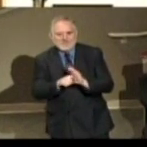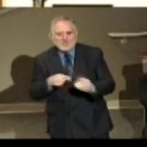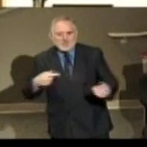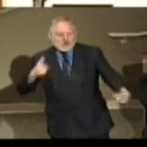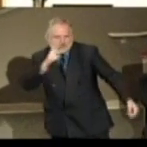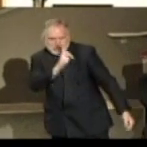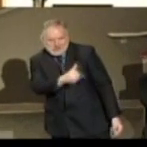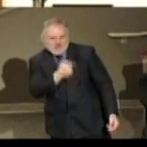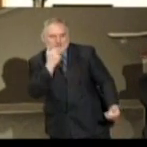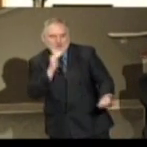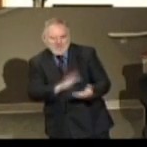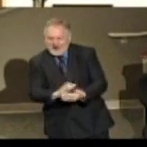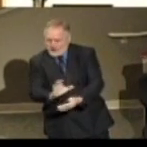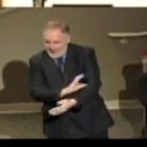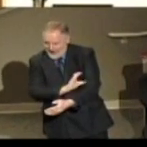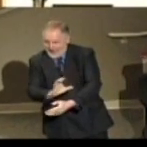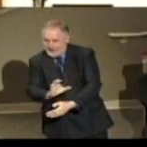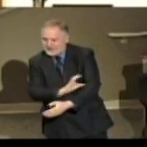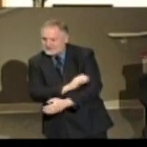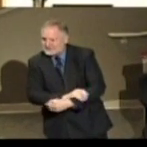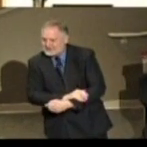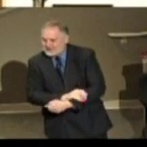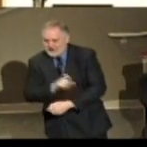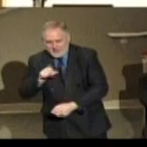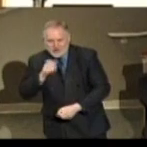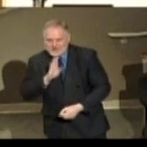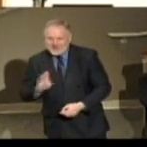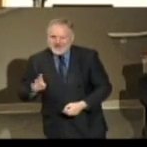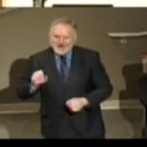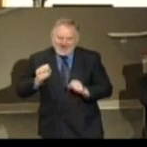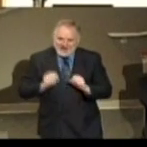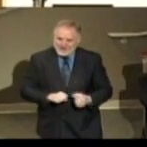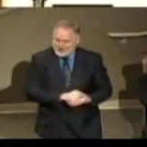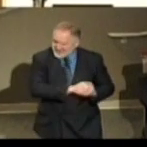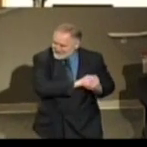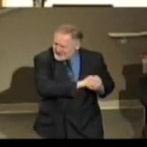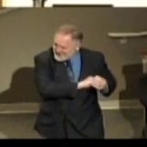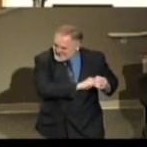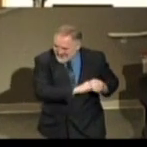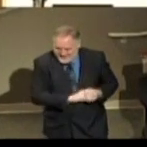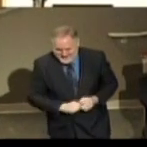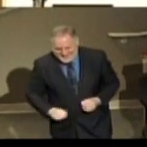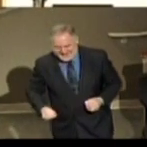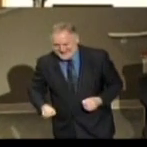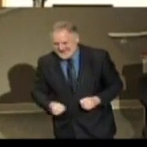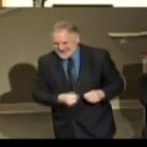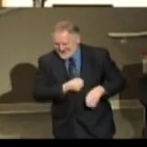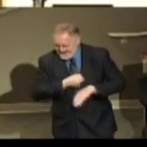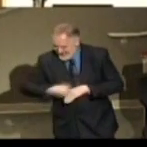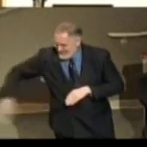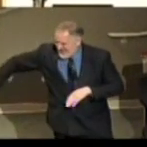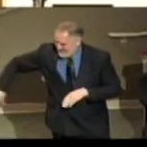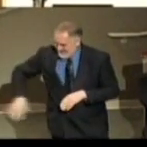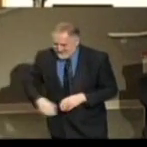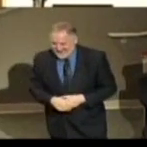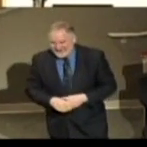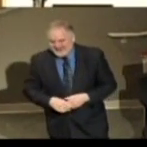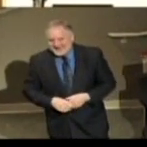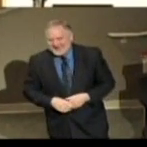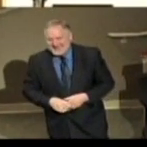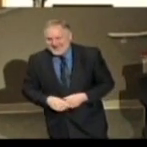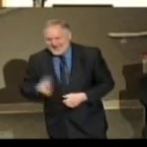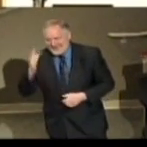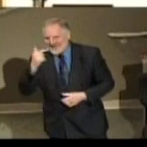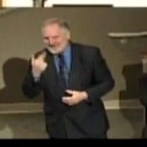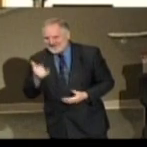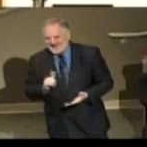choir. You ought to just be able to stand up and put them out of their misery, all right? You say, "Brother Gibbs, why would you say